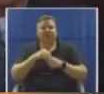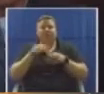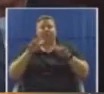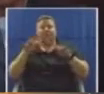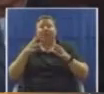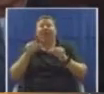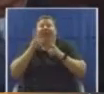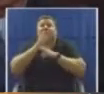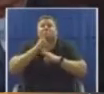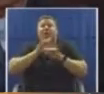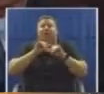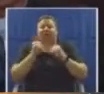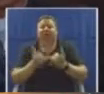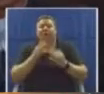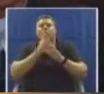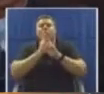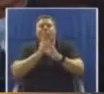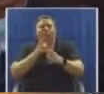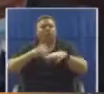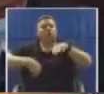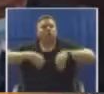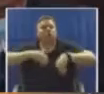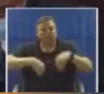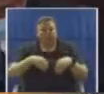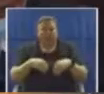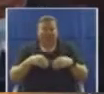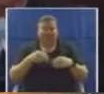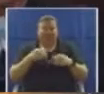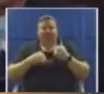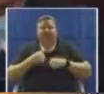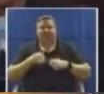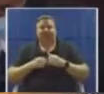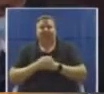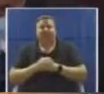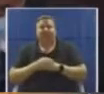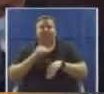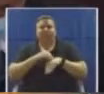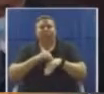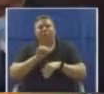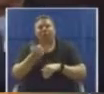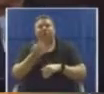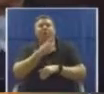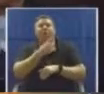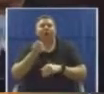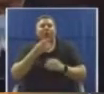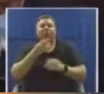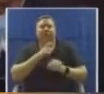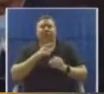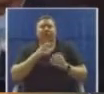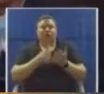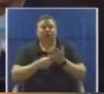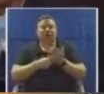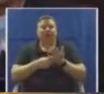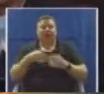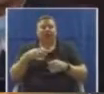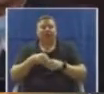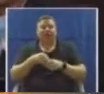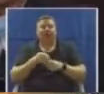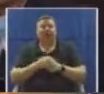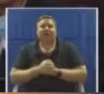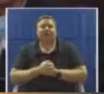private spheres to report corrupt activities where more than 100,000 rand is involved. Section 34 of the Prevention